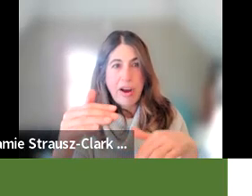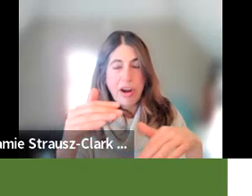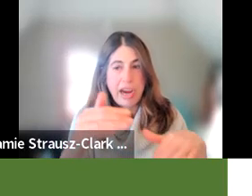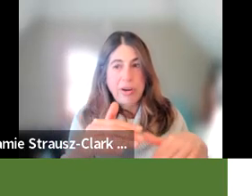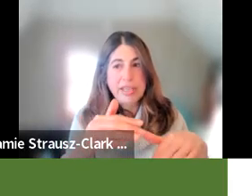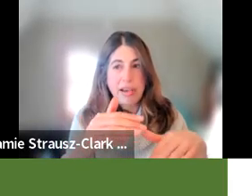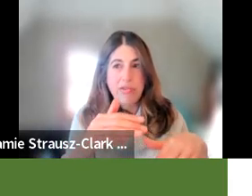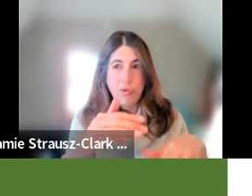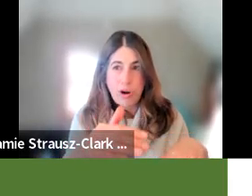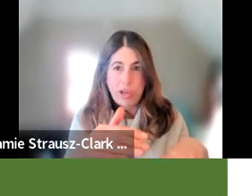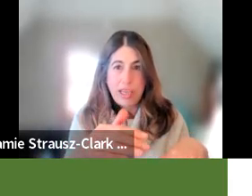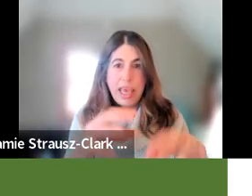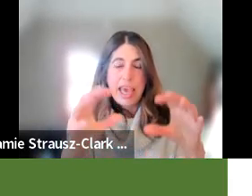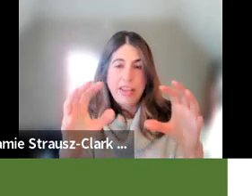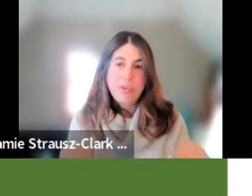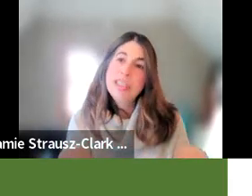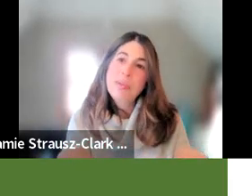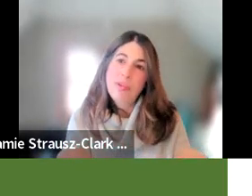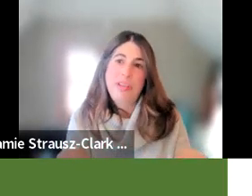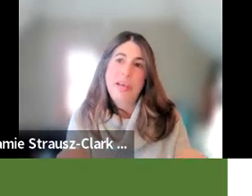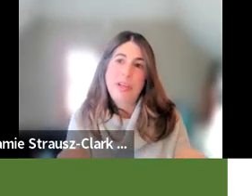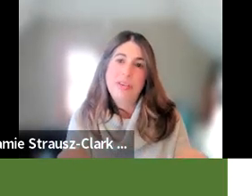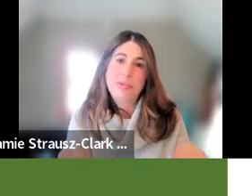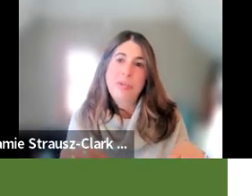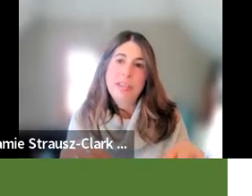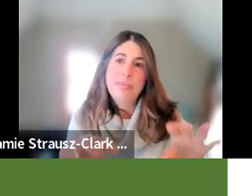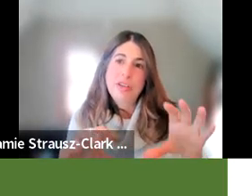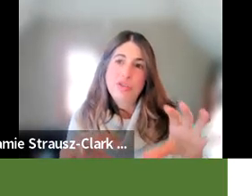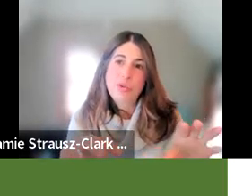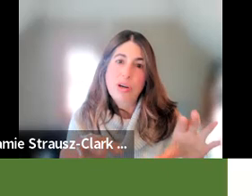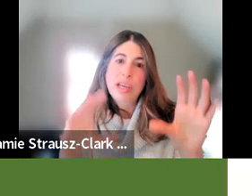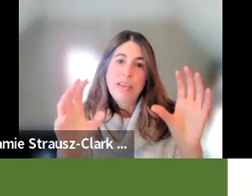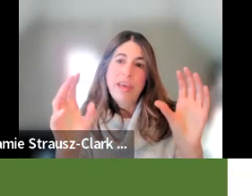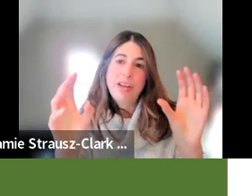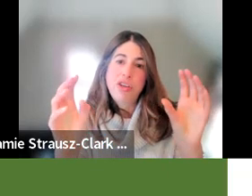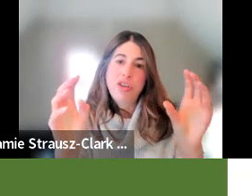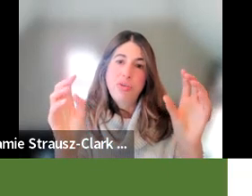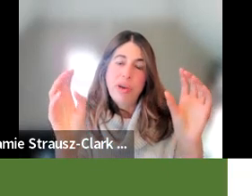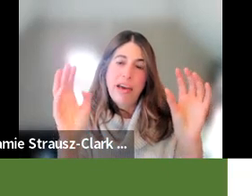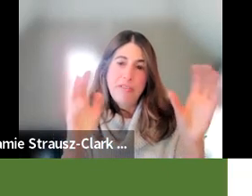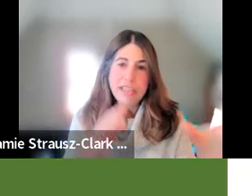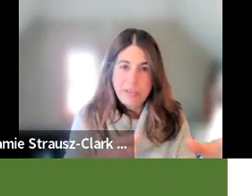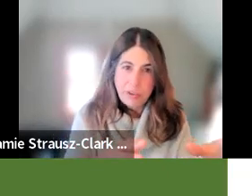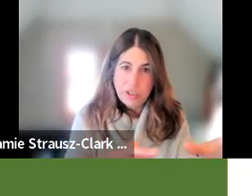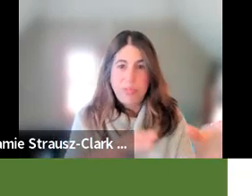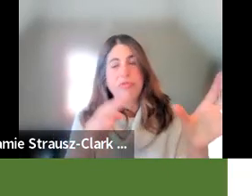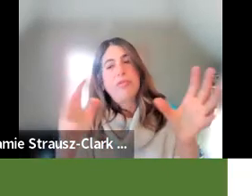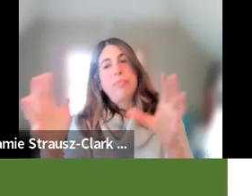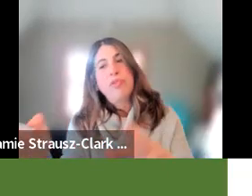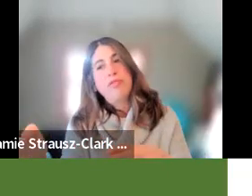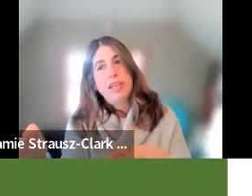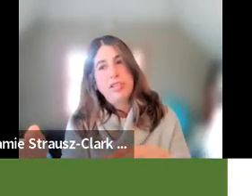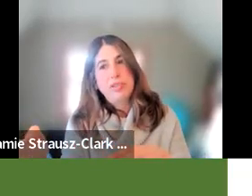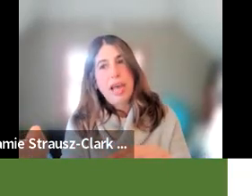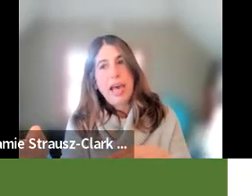grouped by our areas of work. And the reason we put this up here is we want to make sure that you have this first before